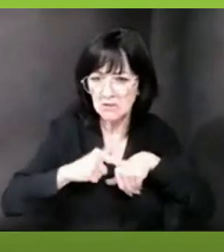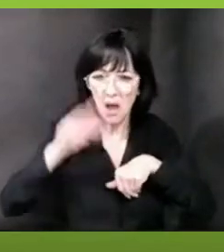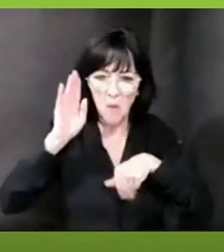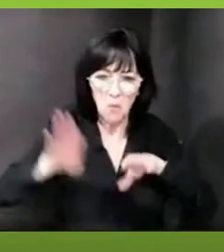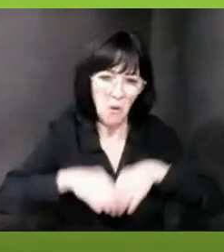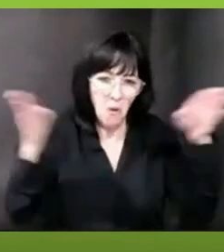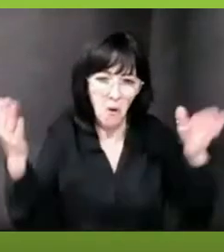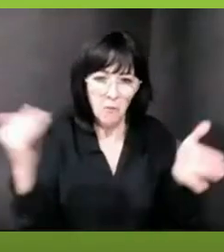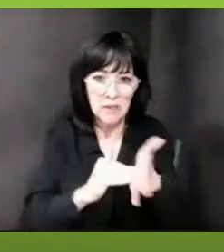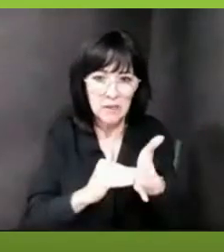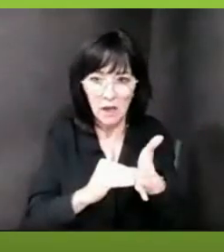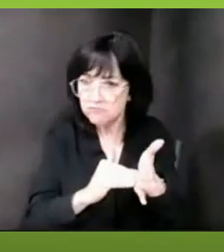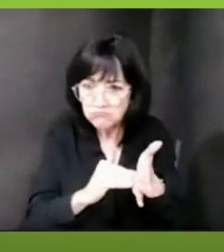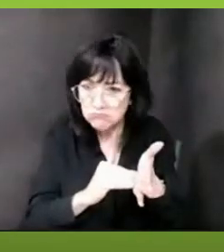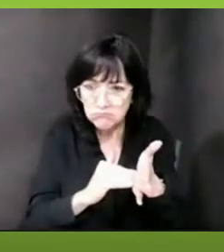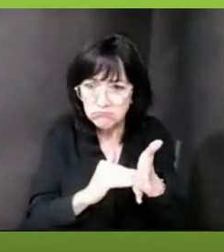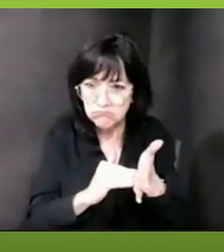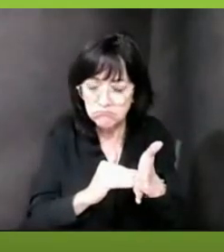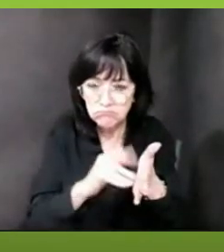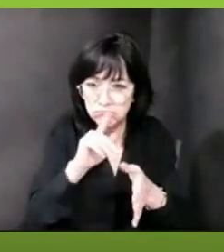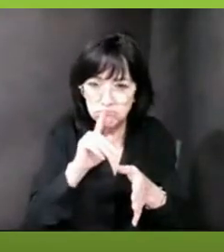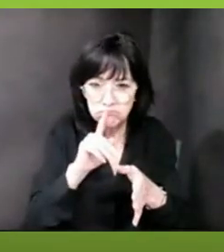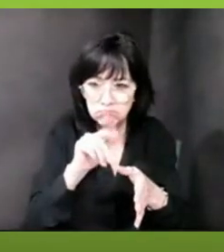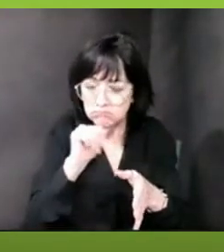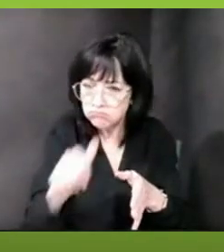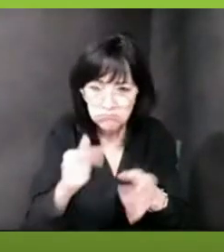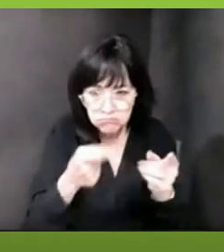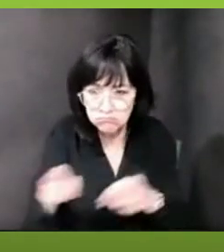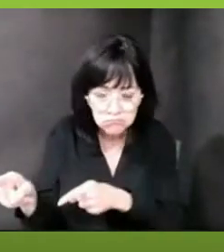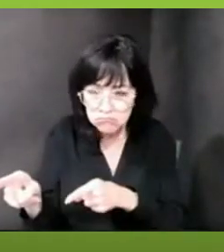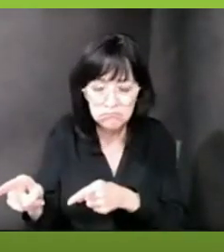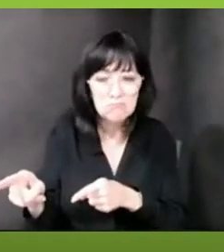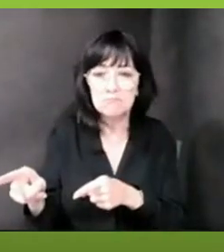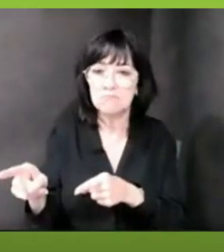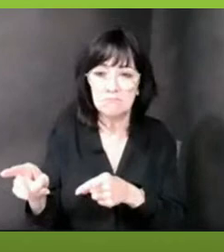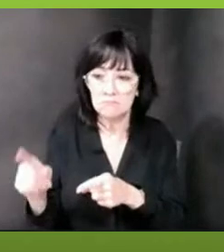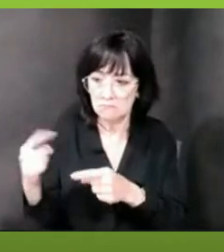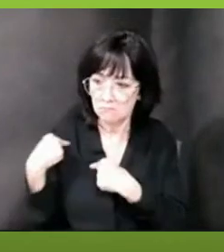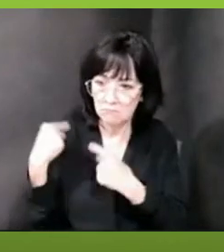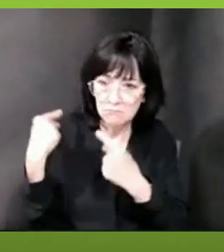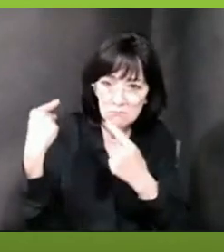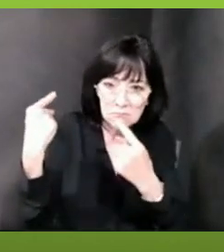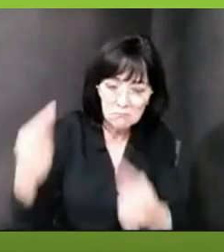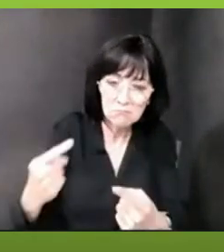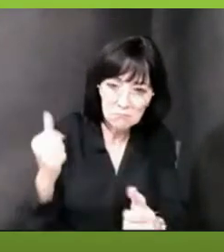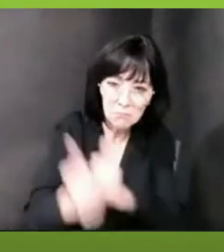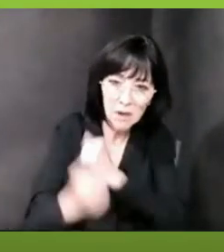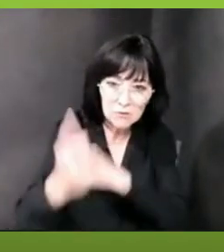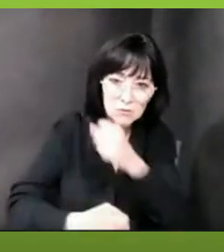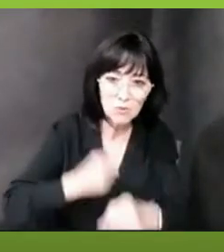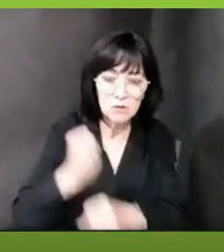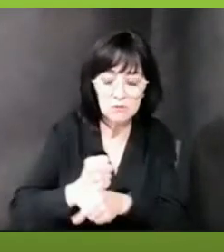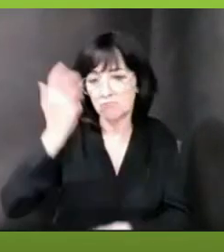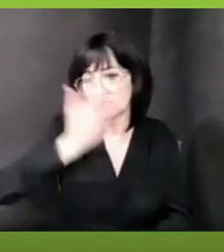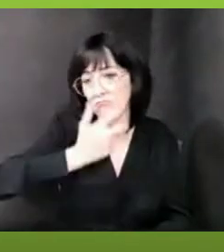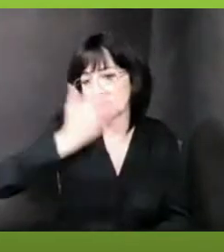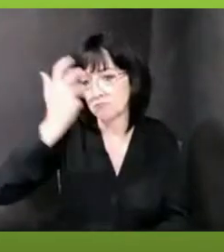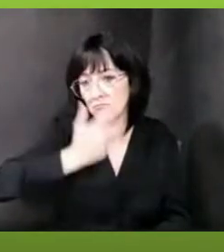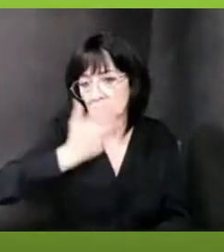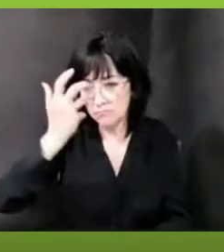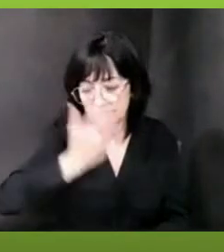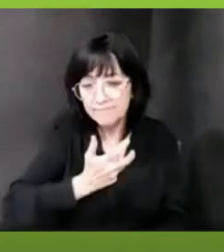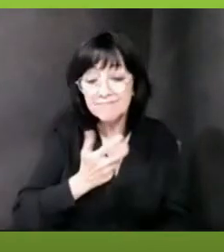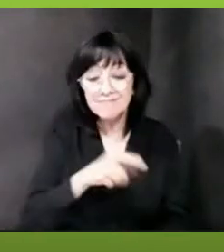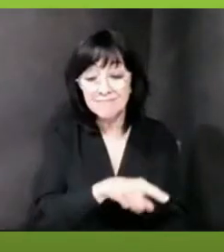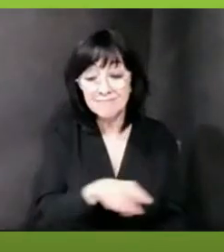started to see a steady increase in requests for support since that occurred. The children that we are